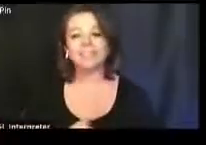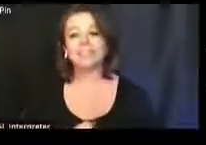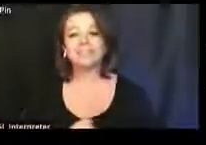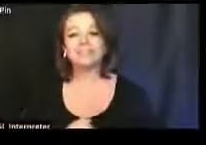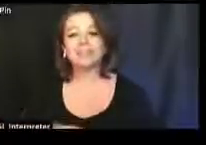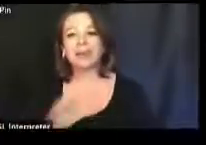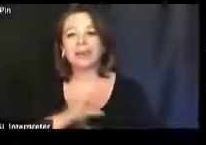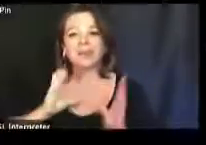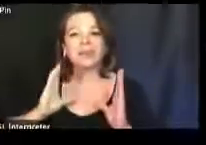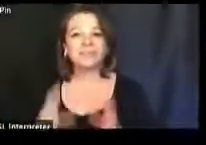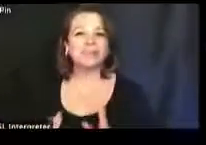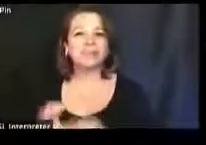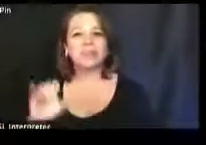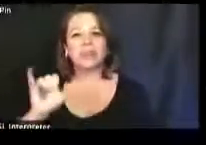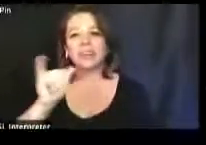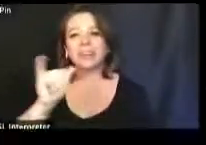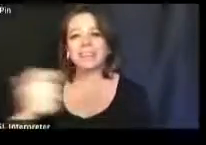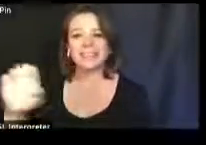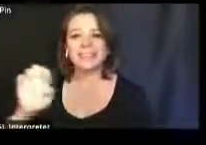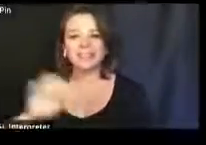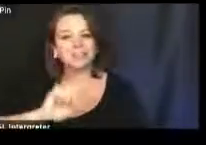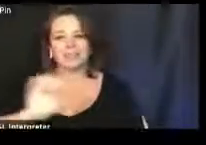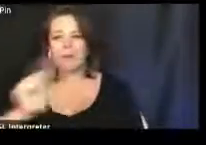Yee. Just the facts.